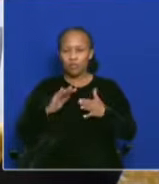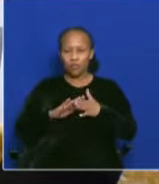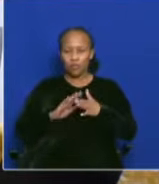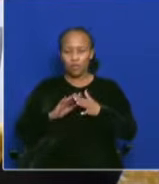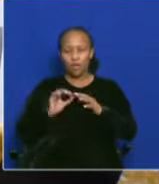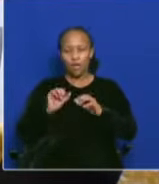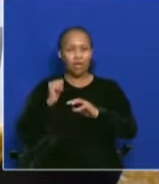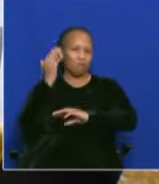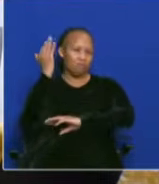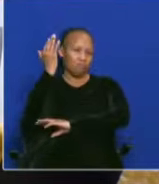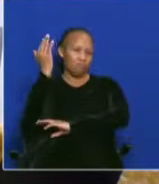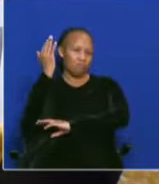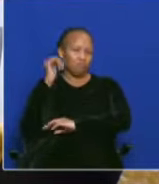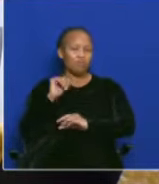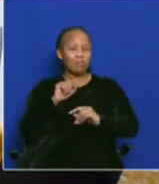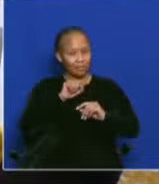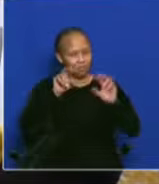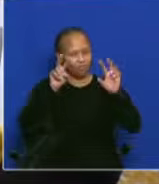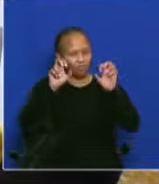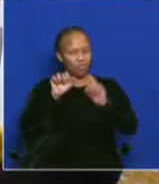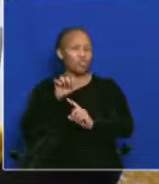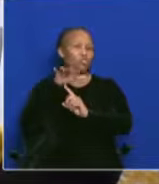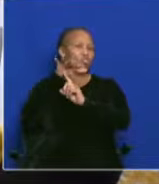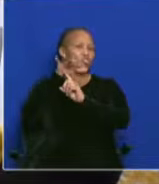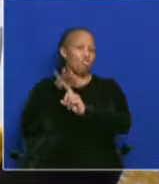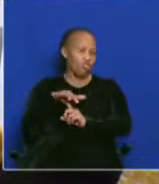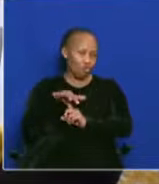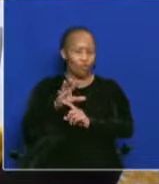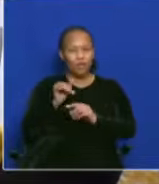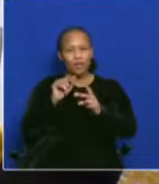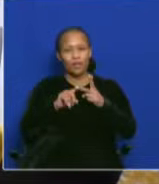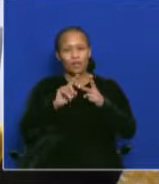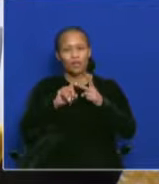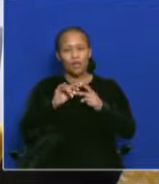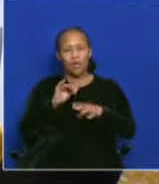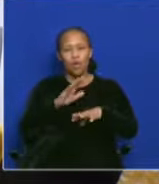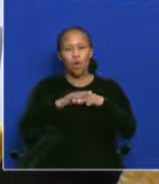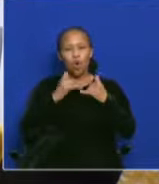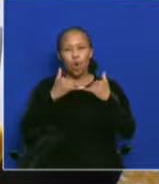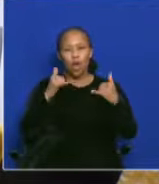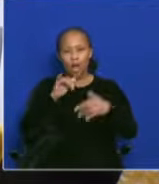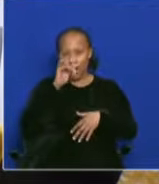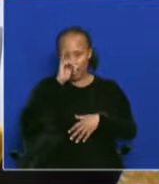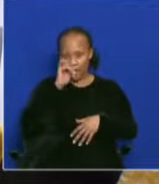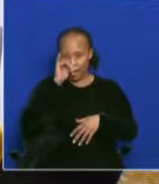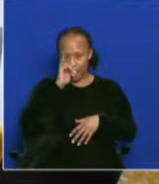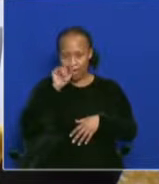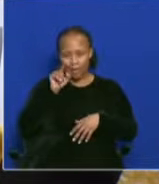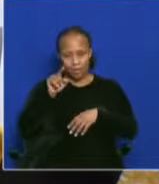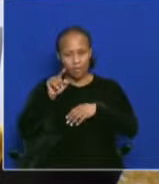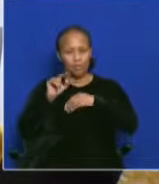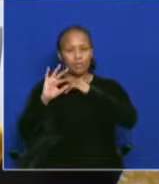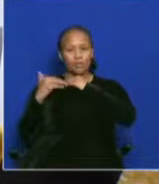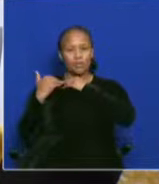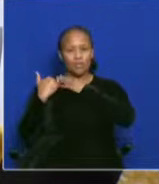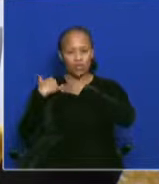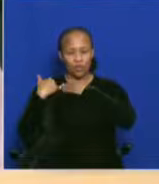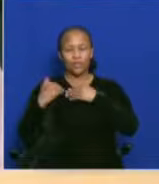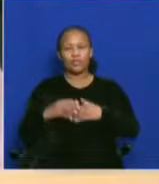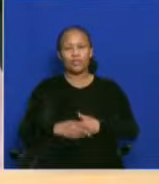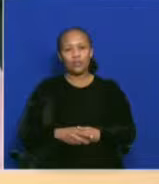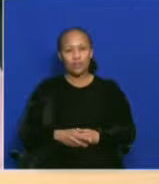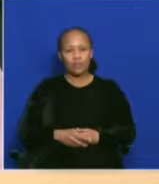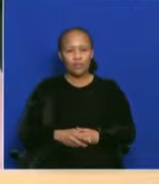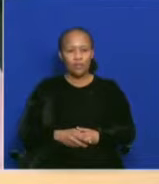there's the helicopters, and then there's the cybersecurity. Isn't the further point perhaps that they seem